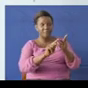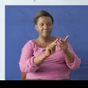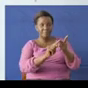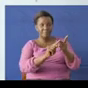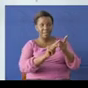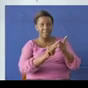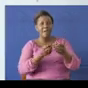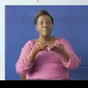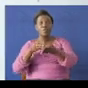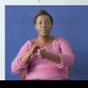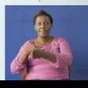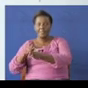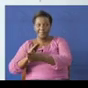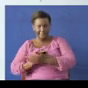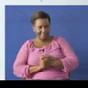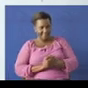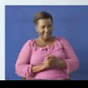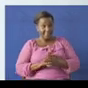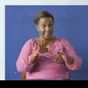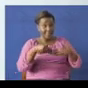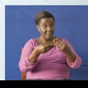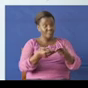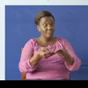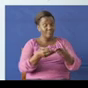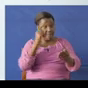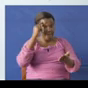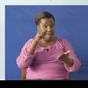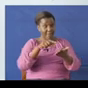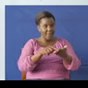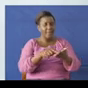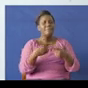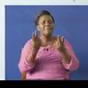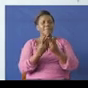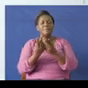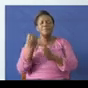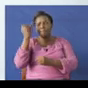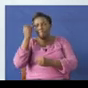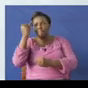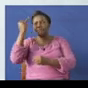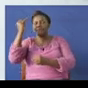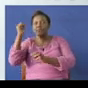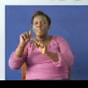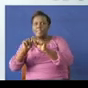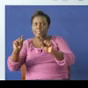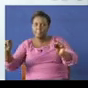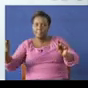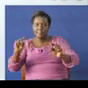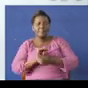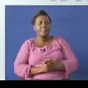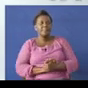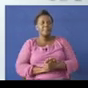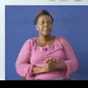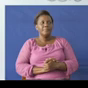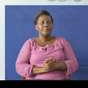imperative and mortality. I'll give the meaning and then I'll use it in the sentence.